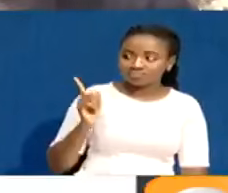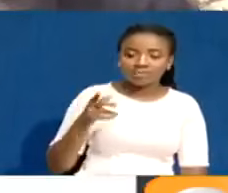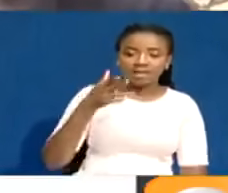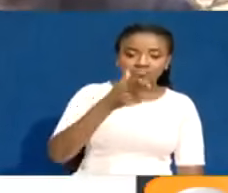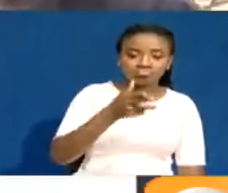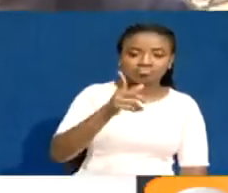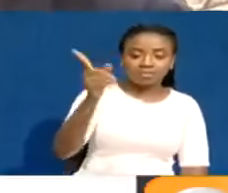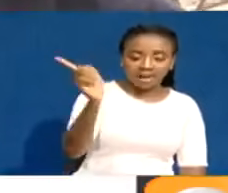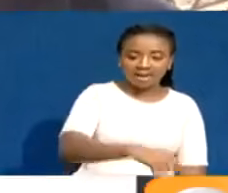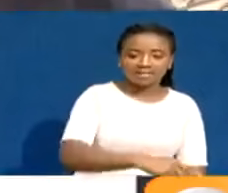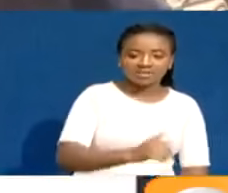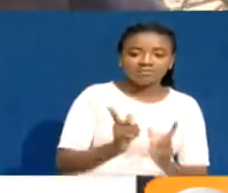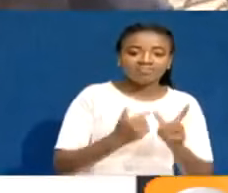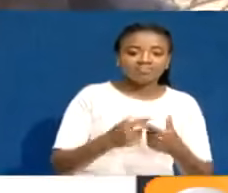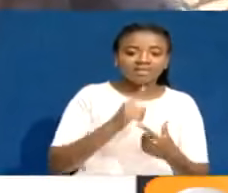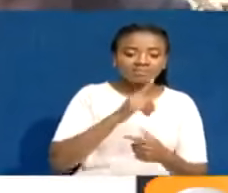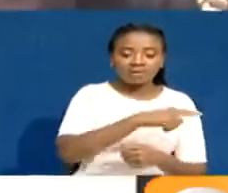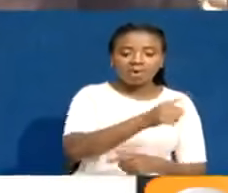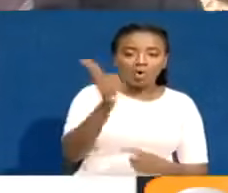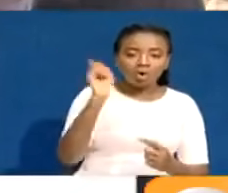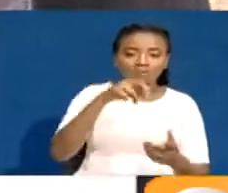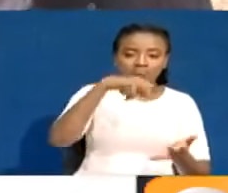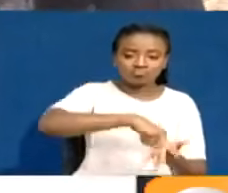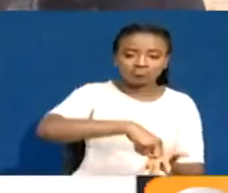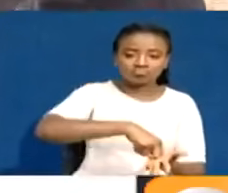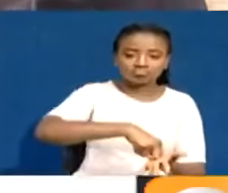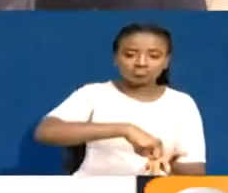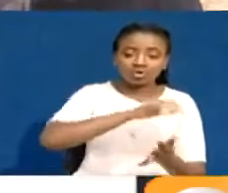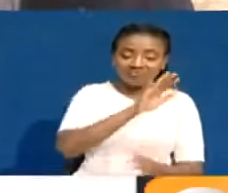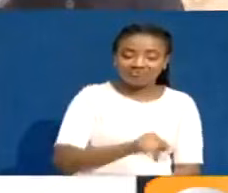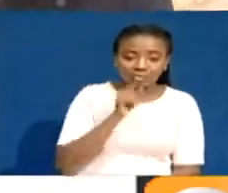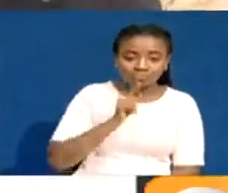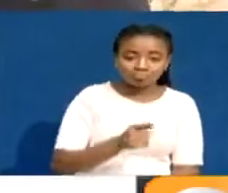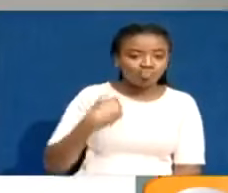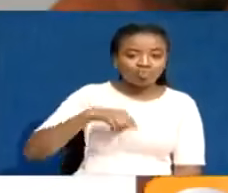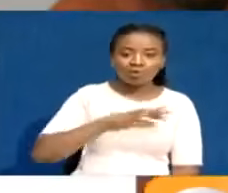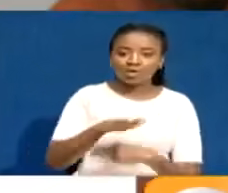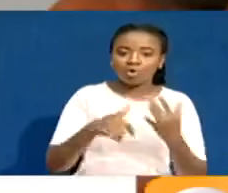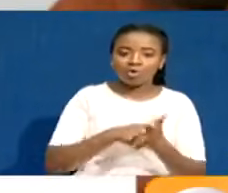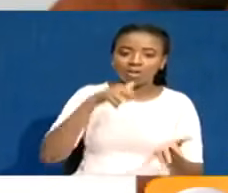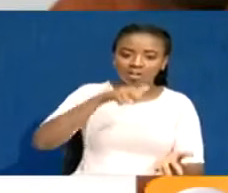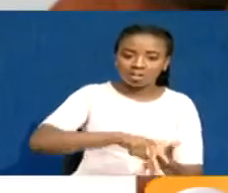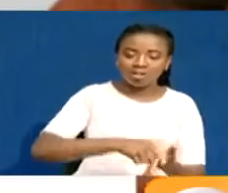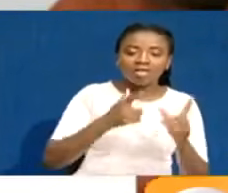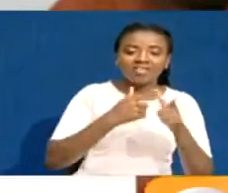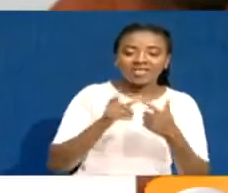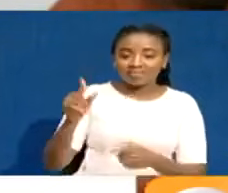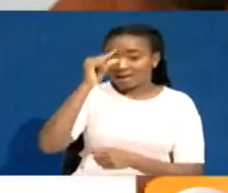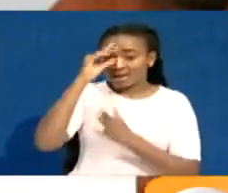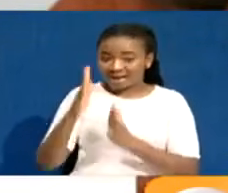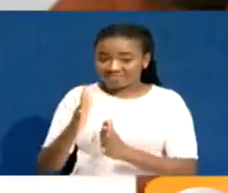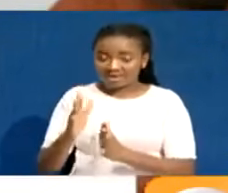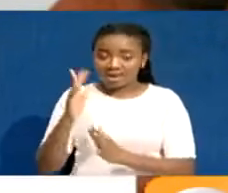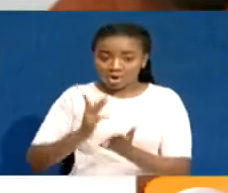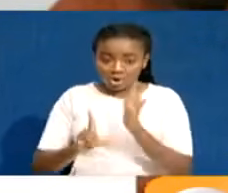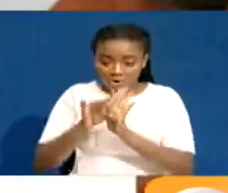chini. Wakaambia tupigeni magoti. From there, tukapiga magoti. Governor Alfred Mutua, through